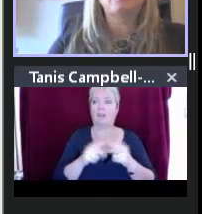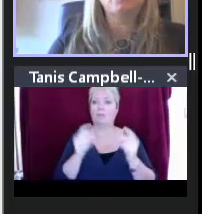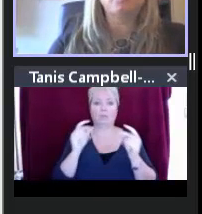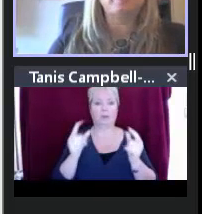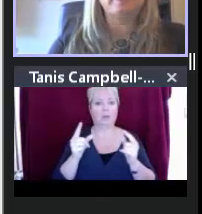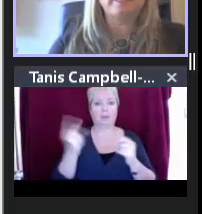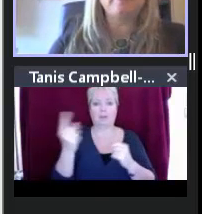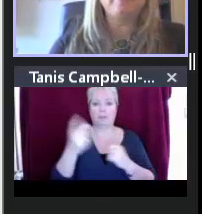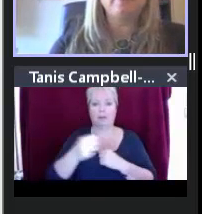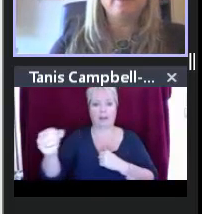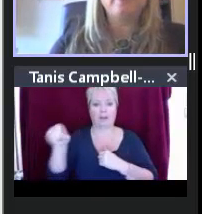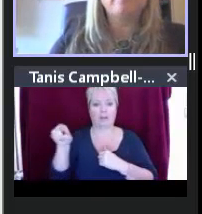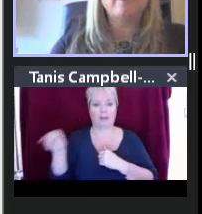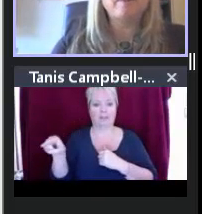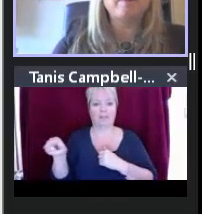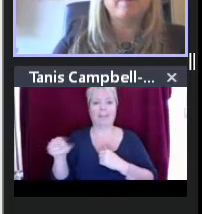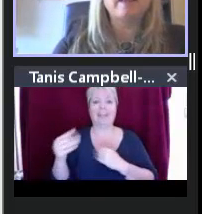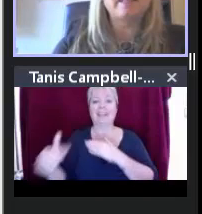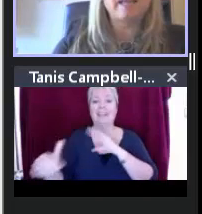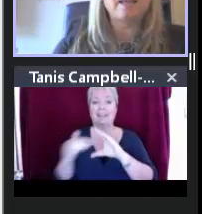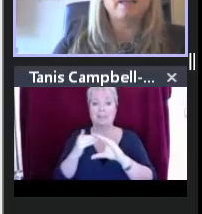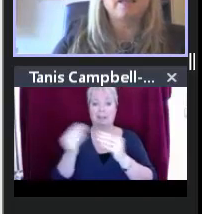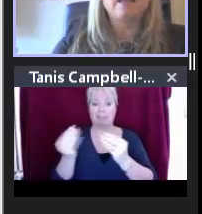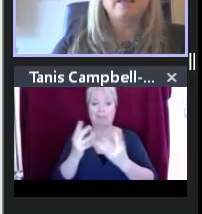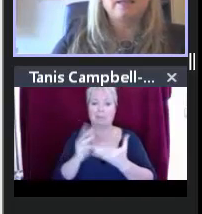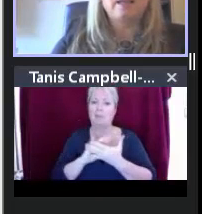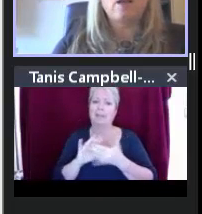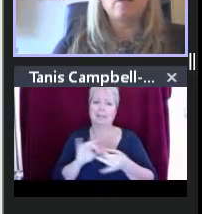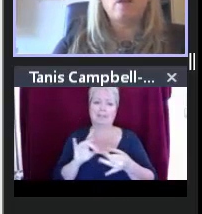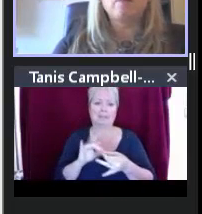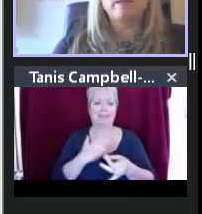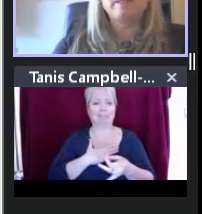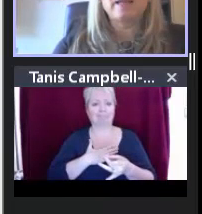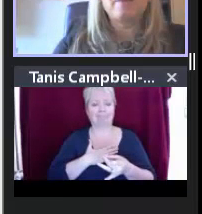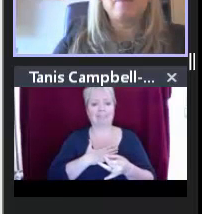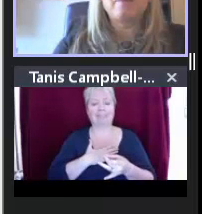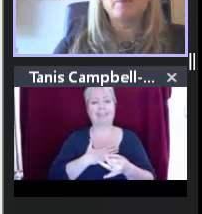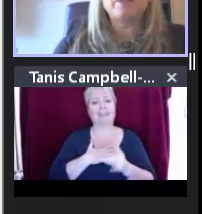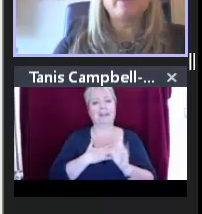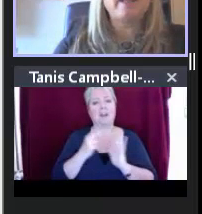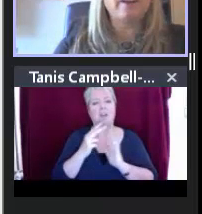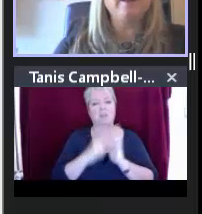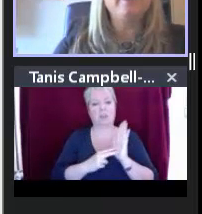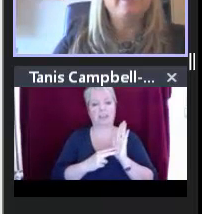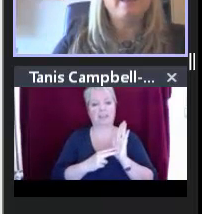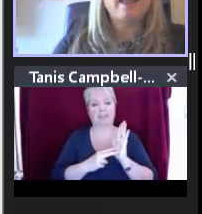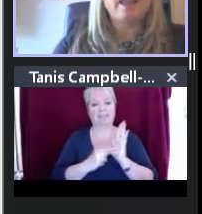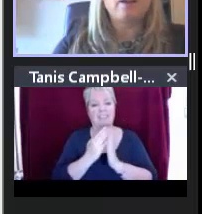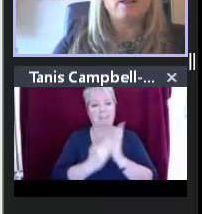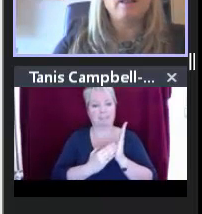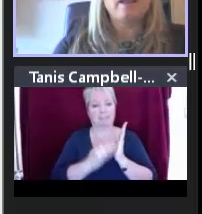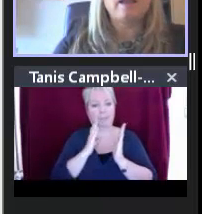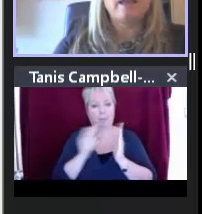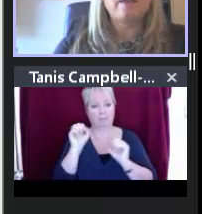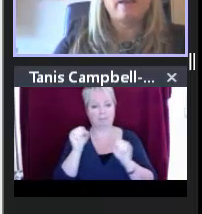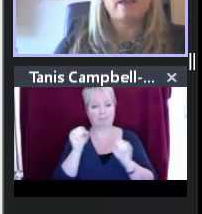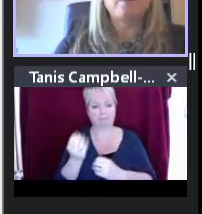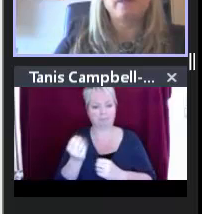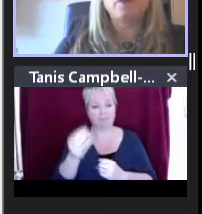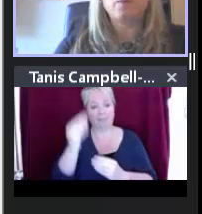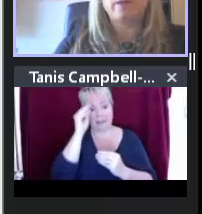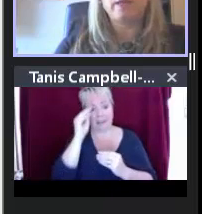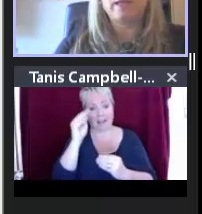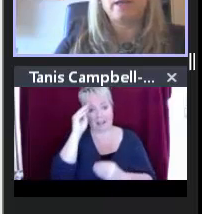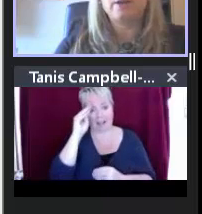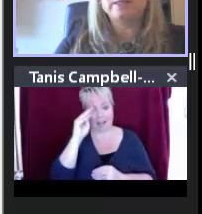nice message to receive from him that day. I'll read most of it here. Hey all, I have had